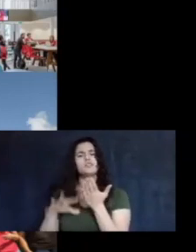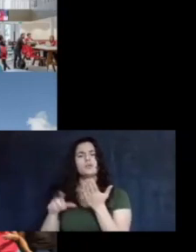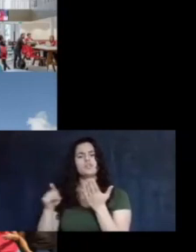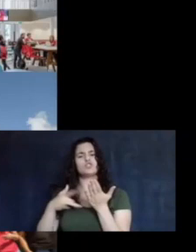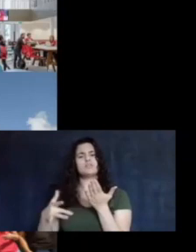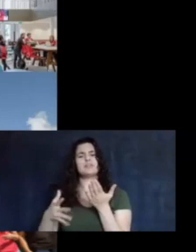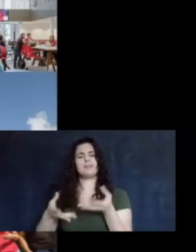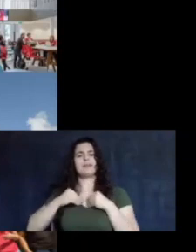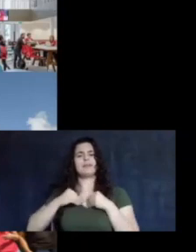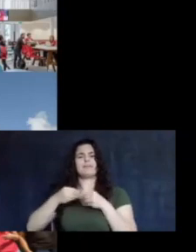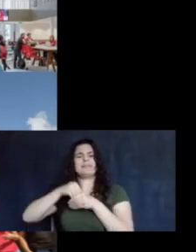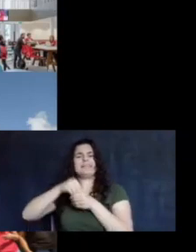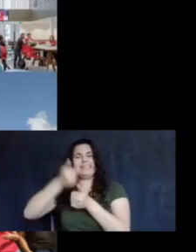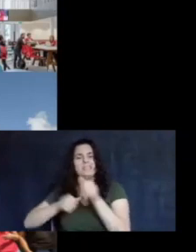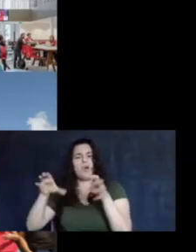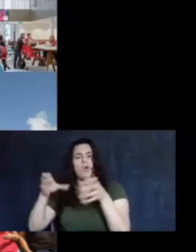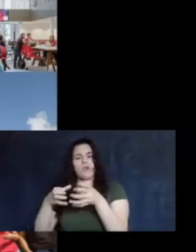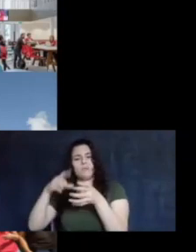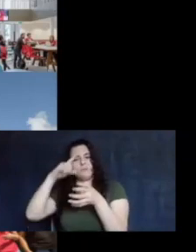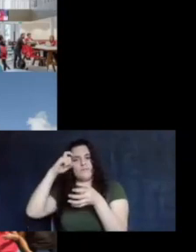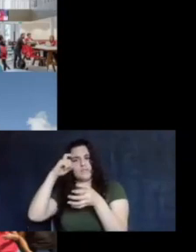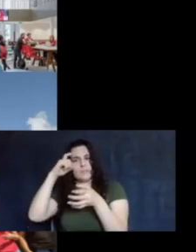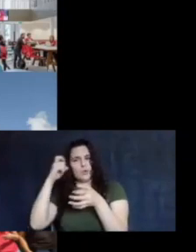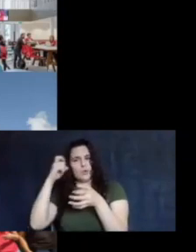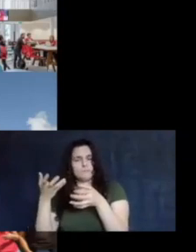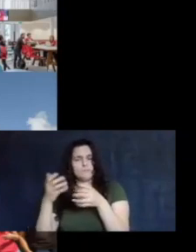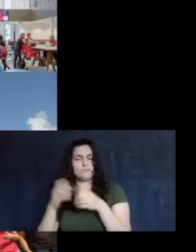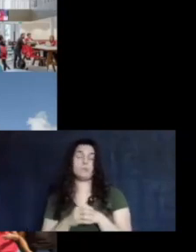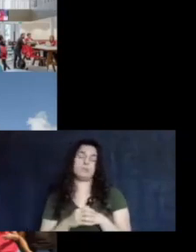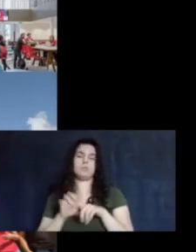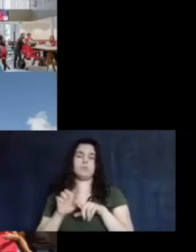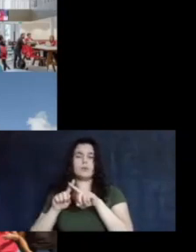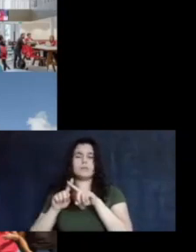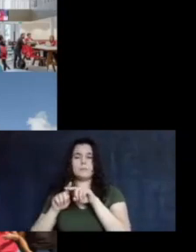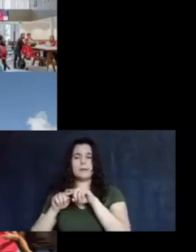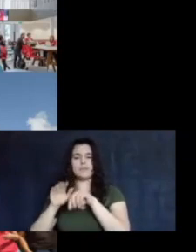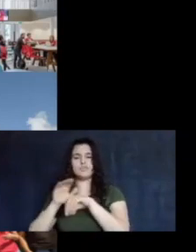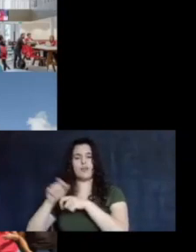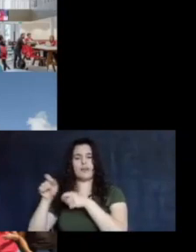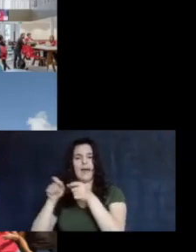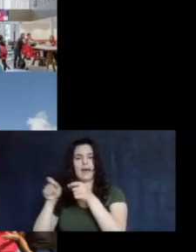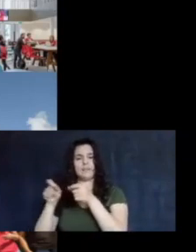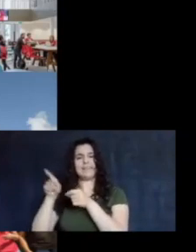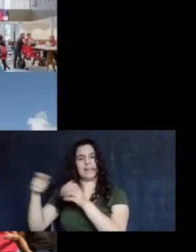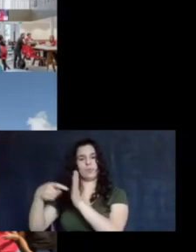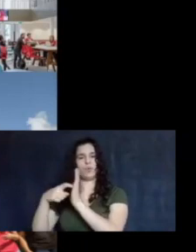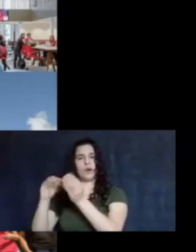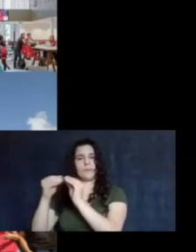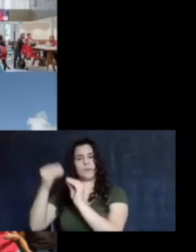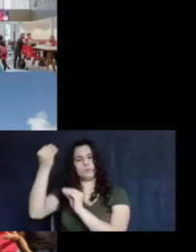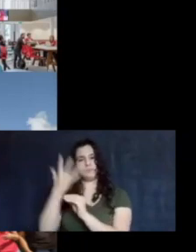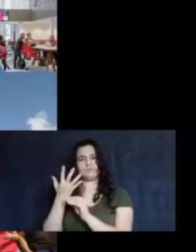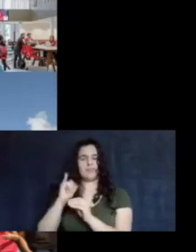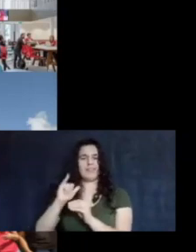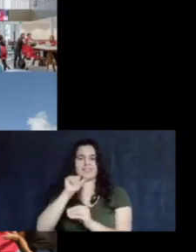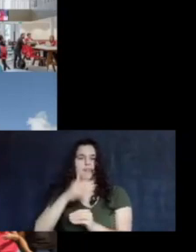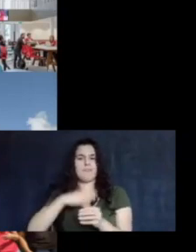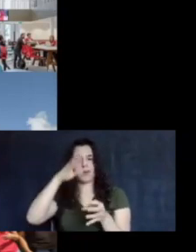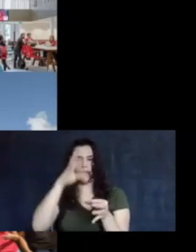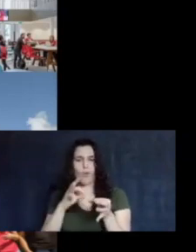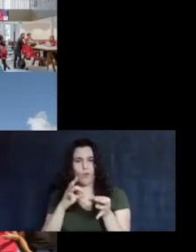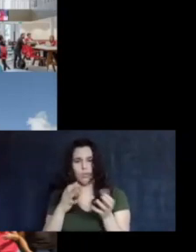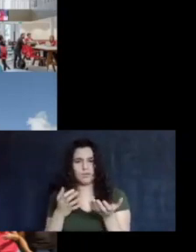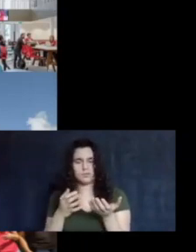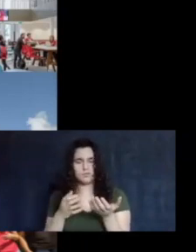summer? It's dependent. The administration gives us a number. That's not my call, but I can give you an idea.